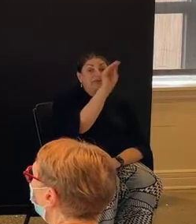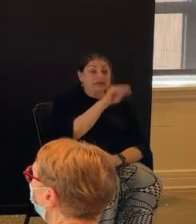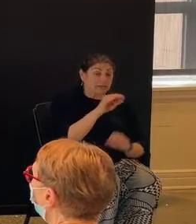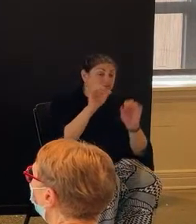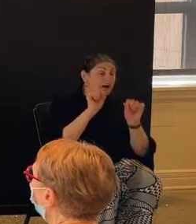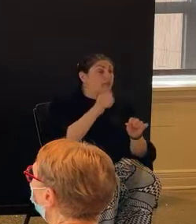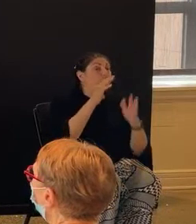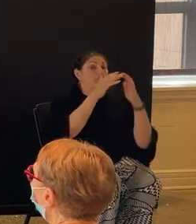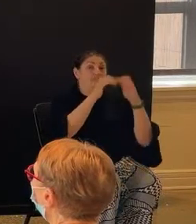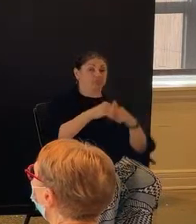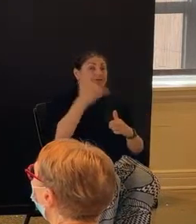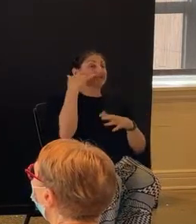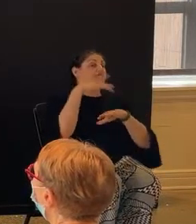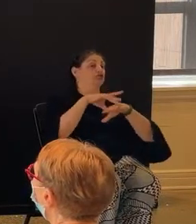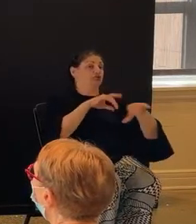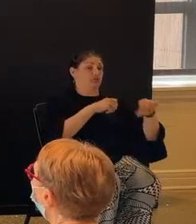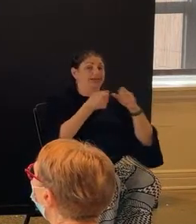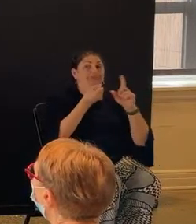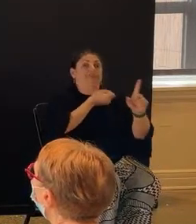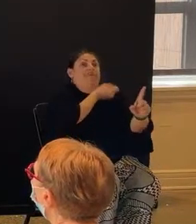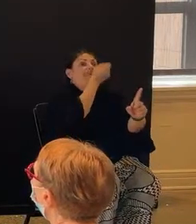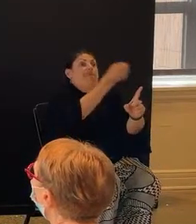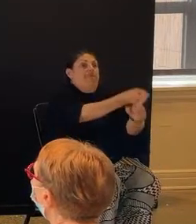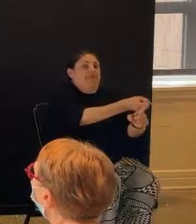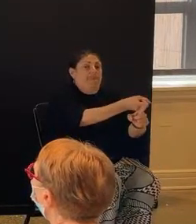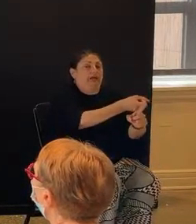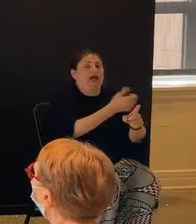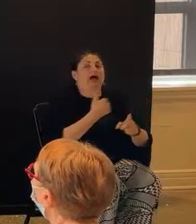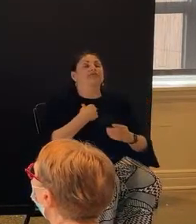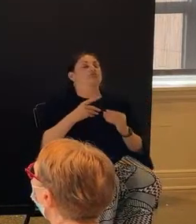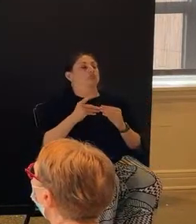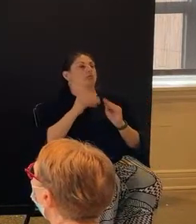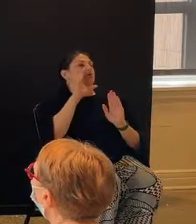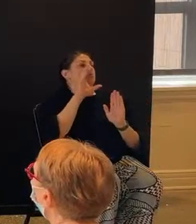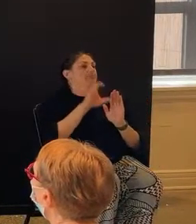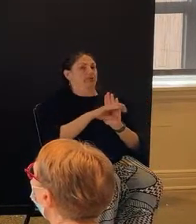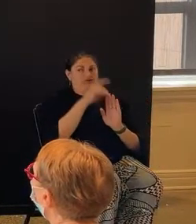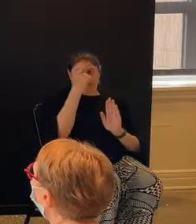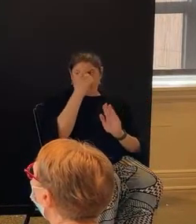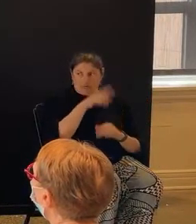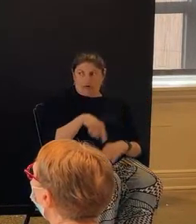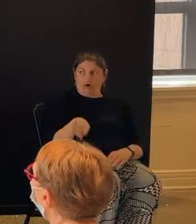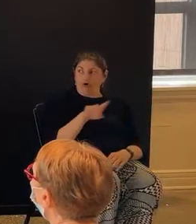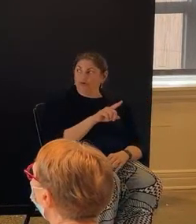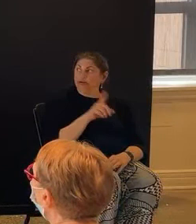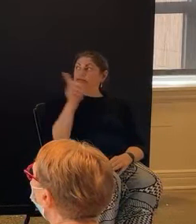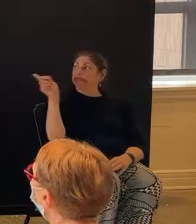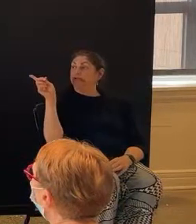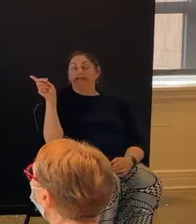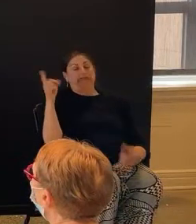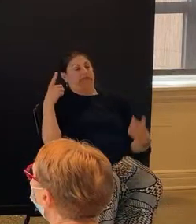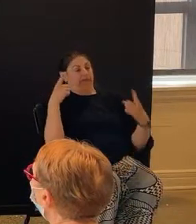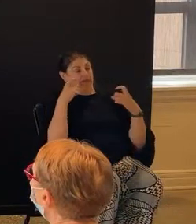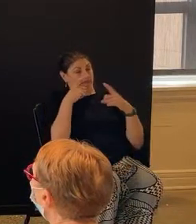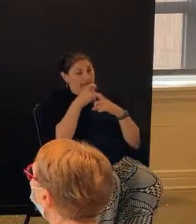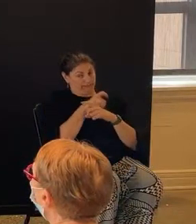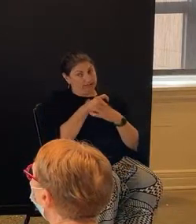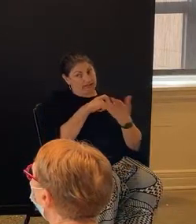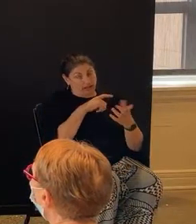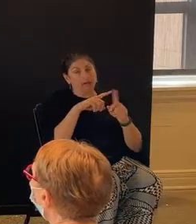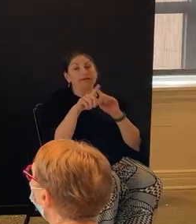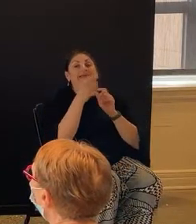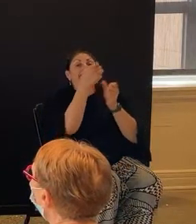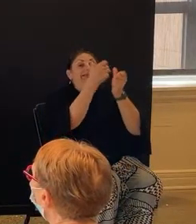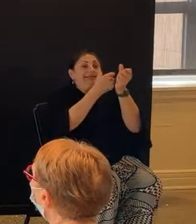Okay, so I just wanted to leave you with this last image. What we're seeing here, it's a little complicated, but each